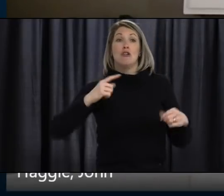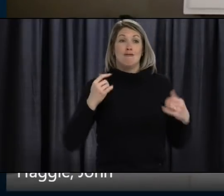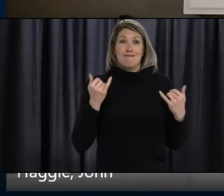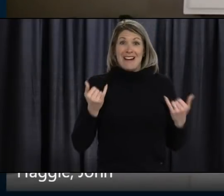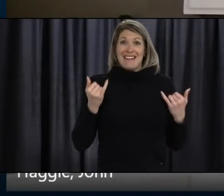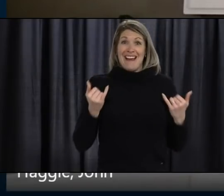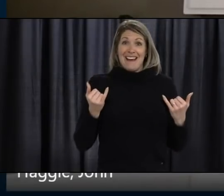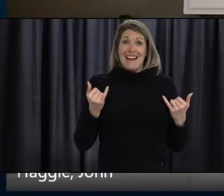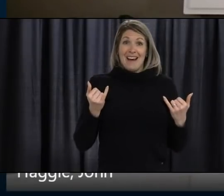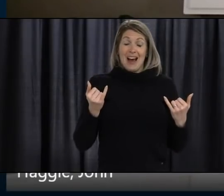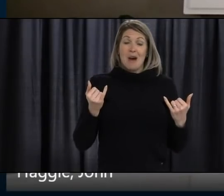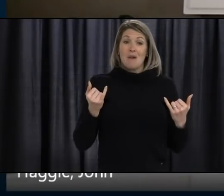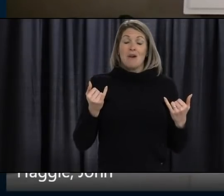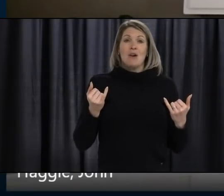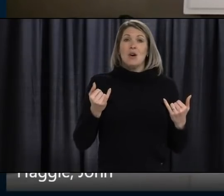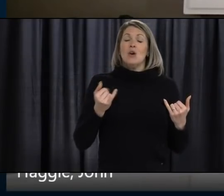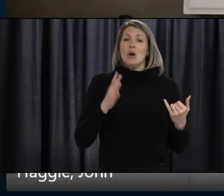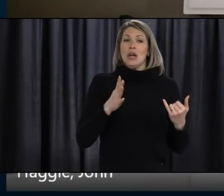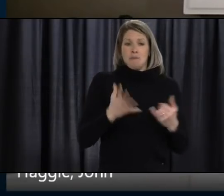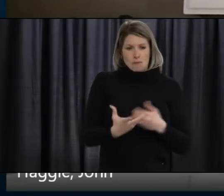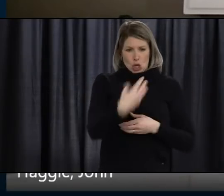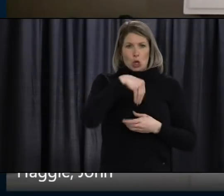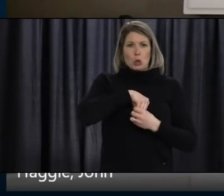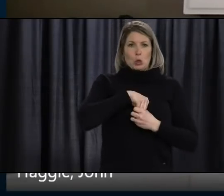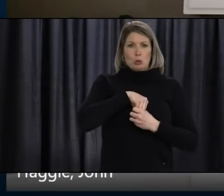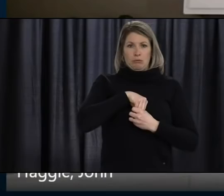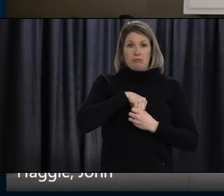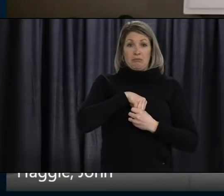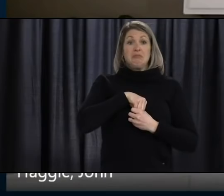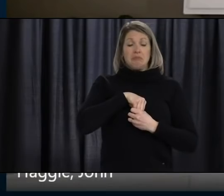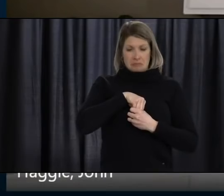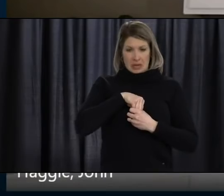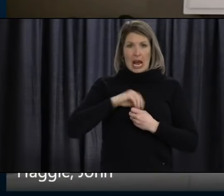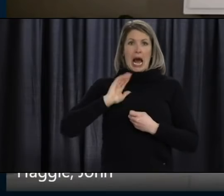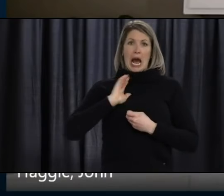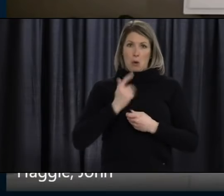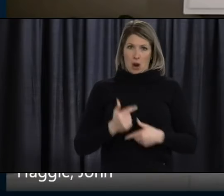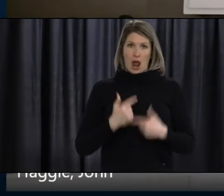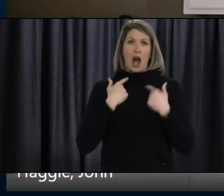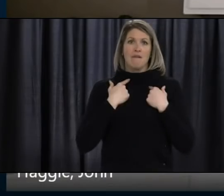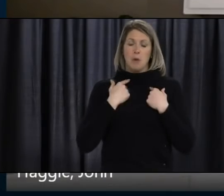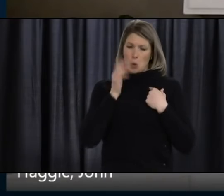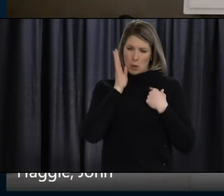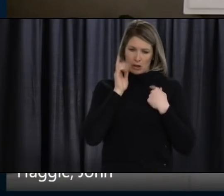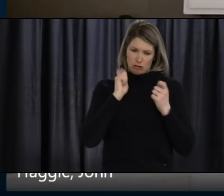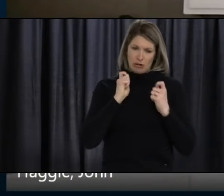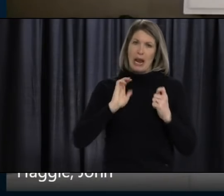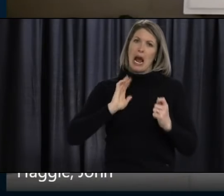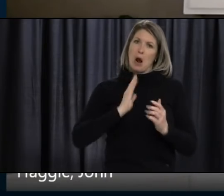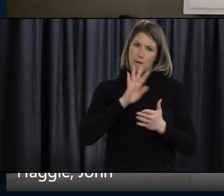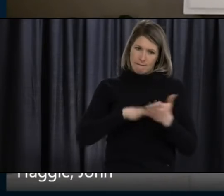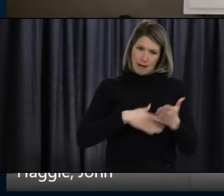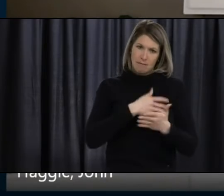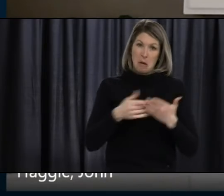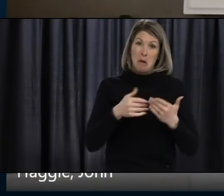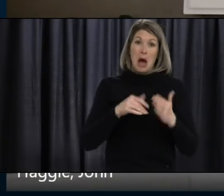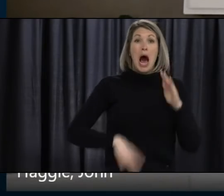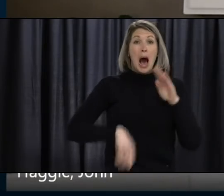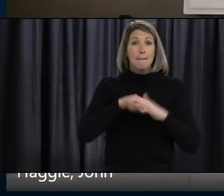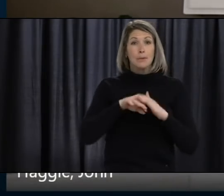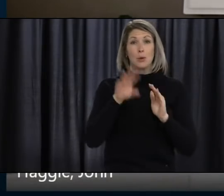circumstances, will be a feature of our lives for the next 18 months to 2 years, and that's under the best of